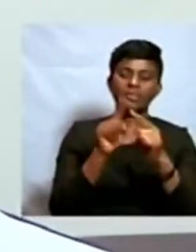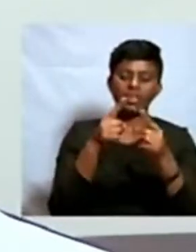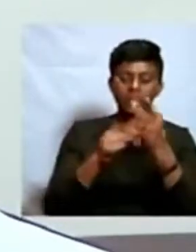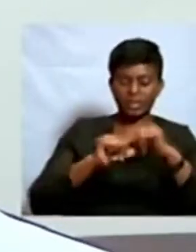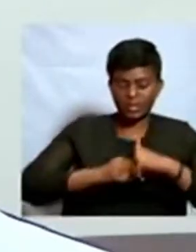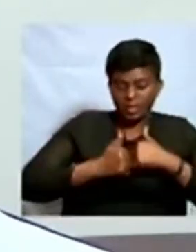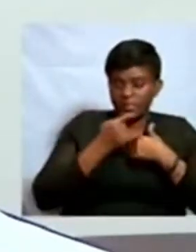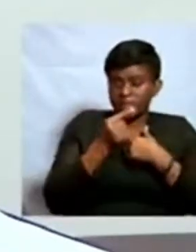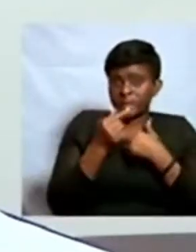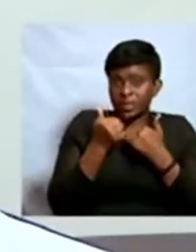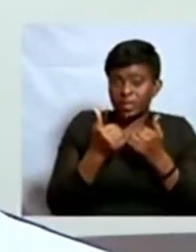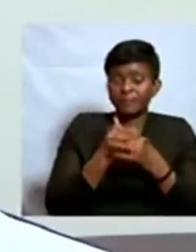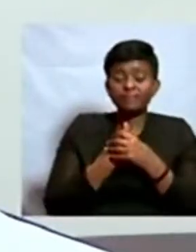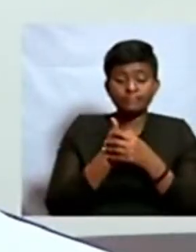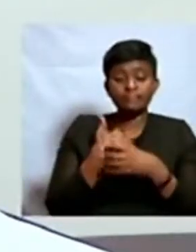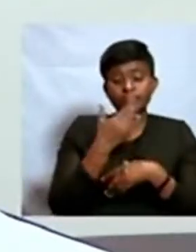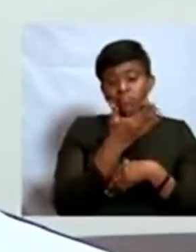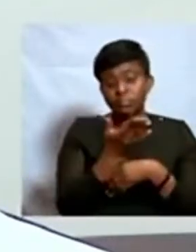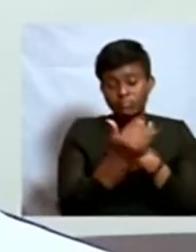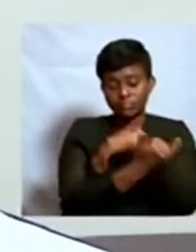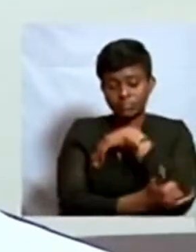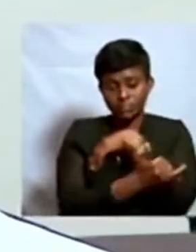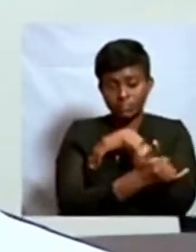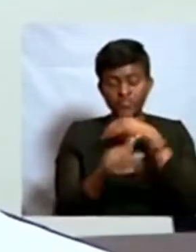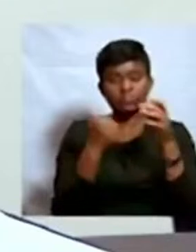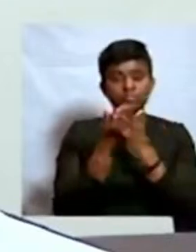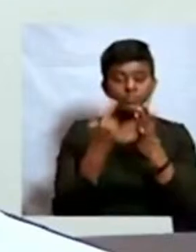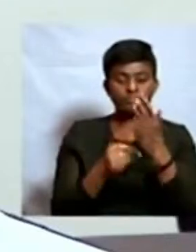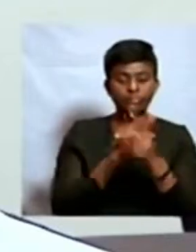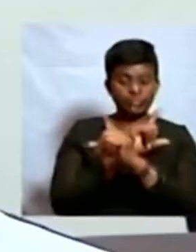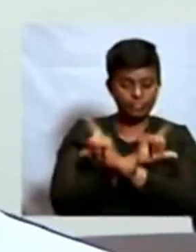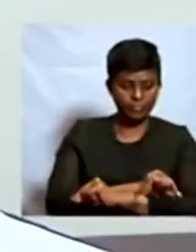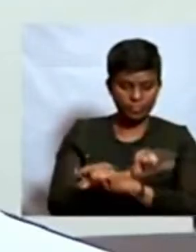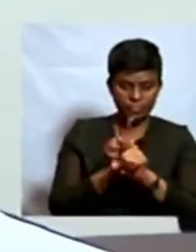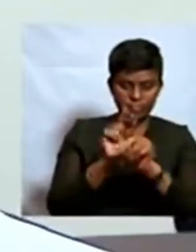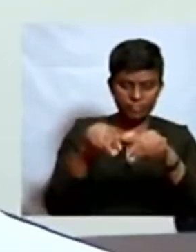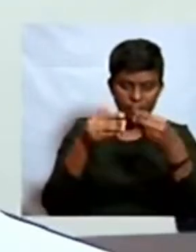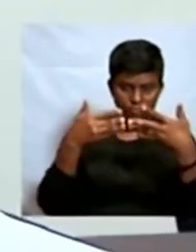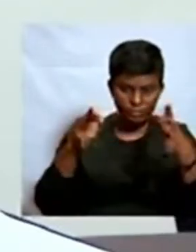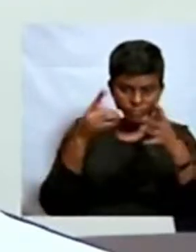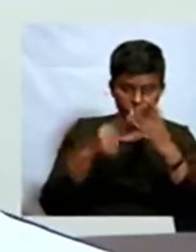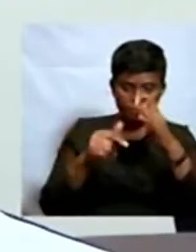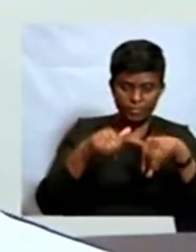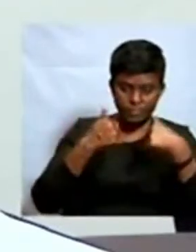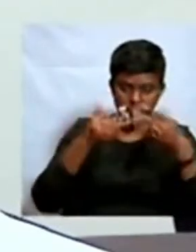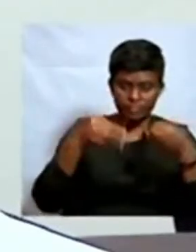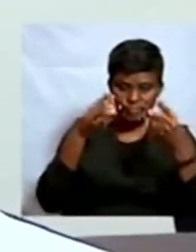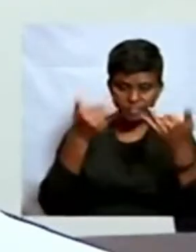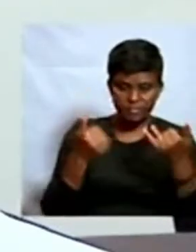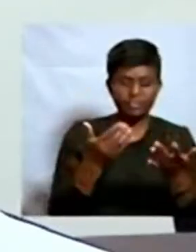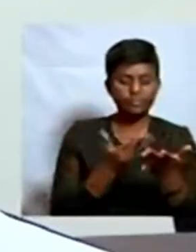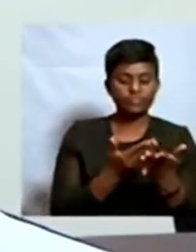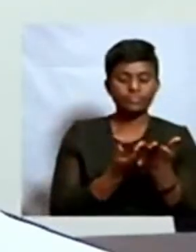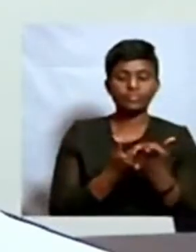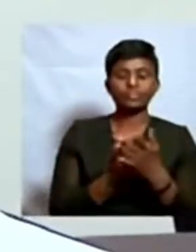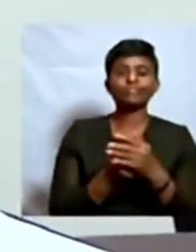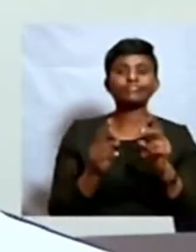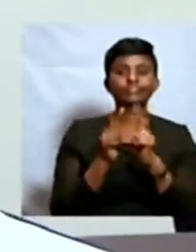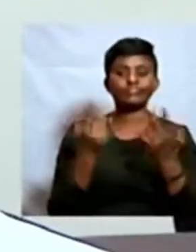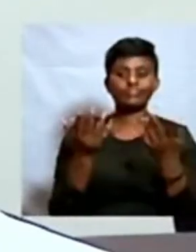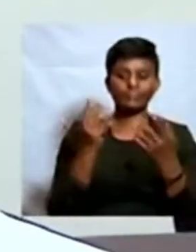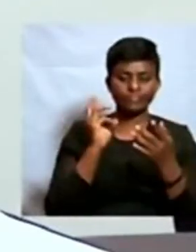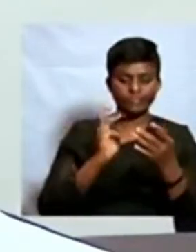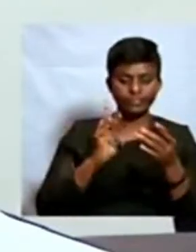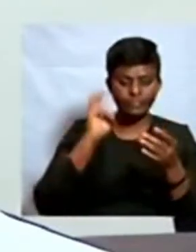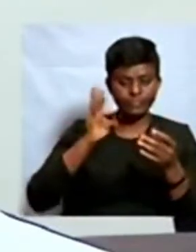are seeing that these countries are reluctant to give away what we have given here. So we will